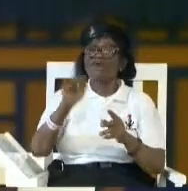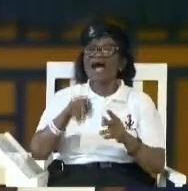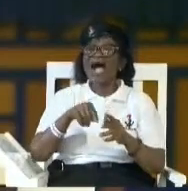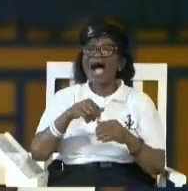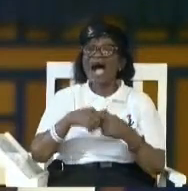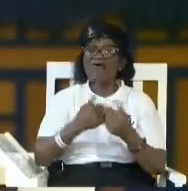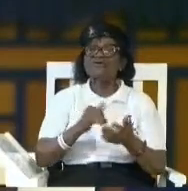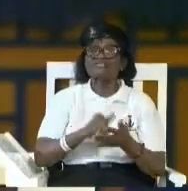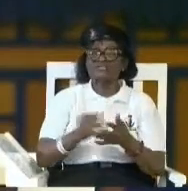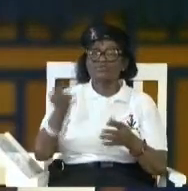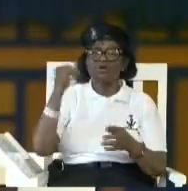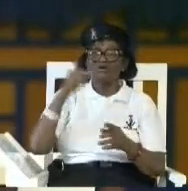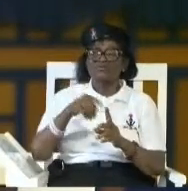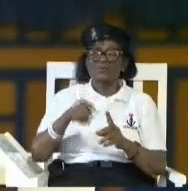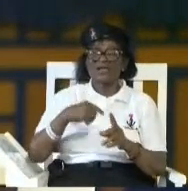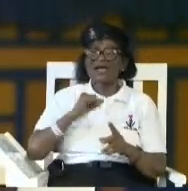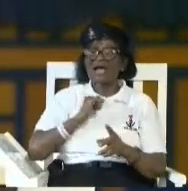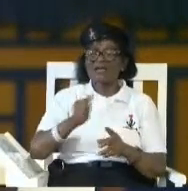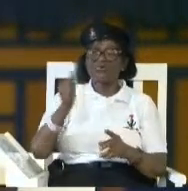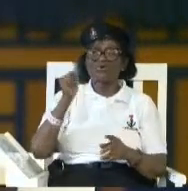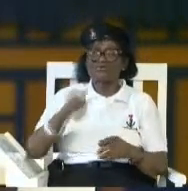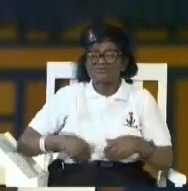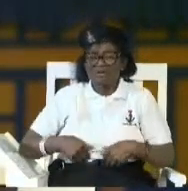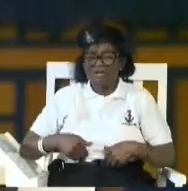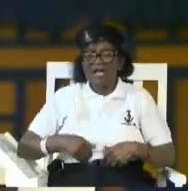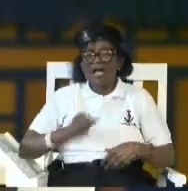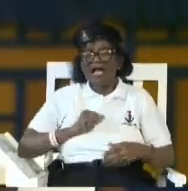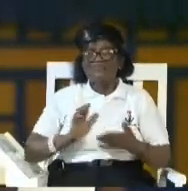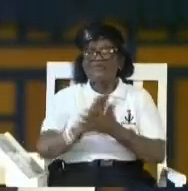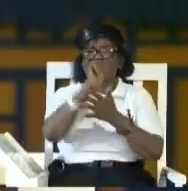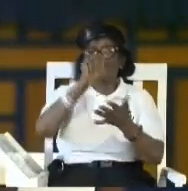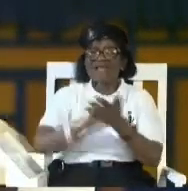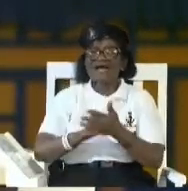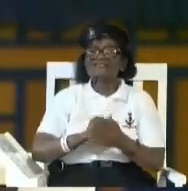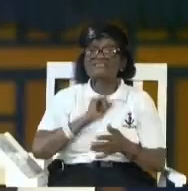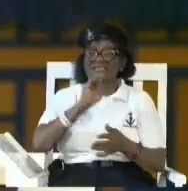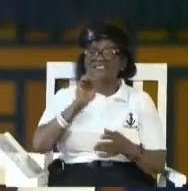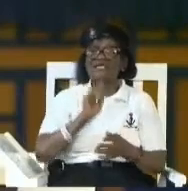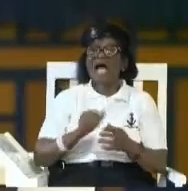I believe that's how it will be from now on.